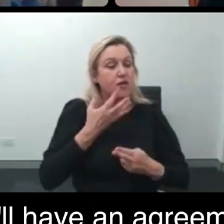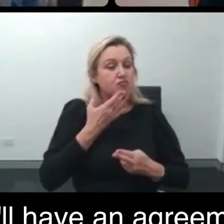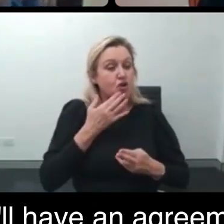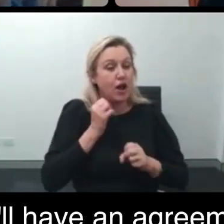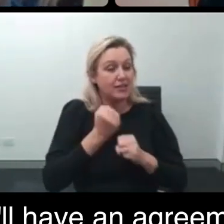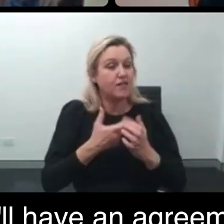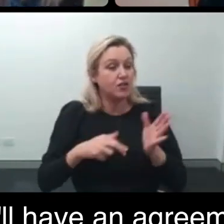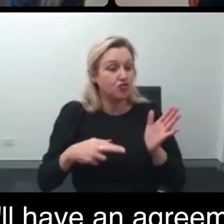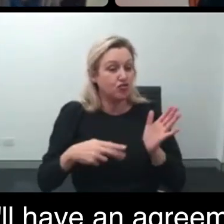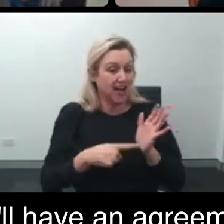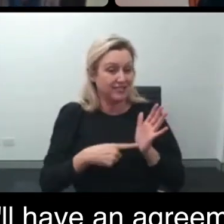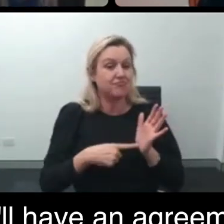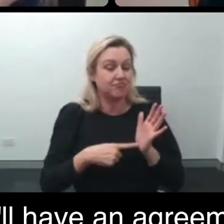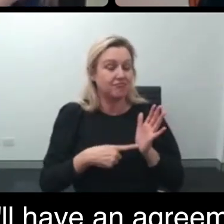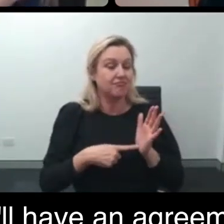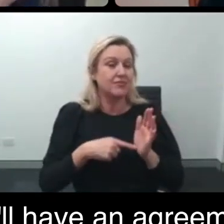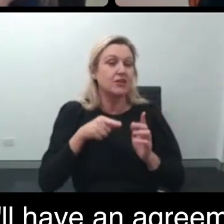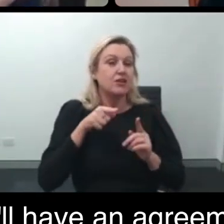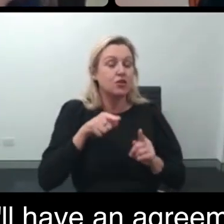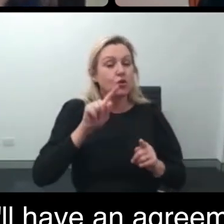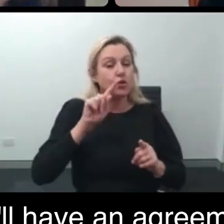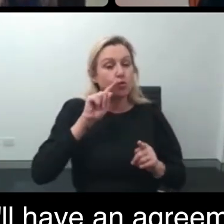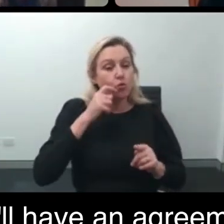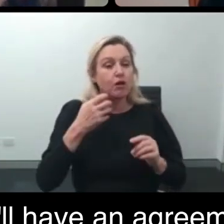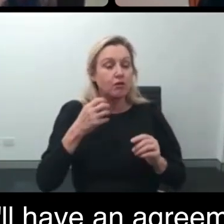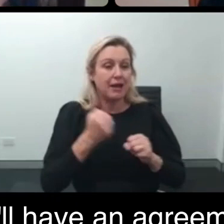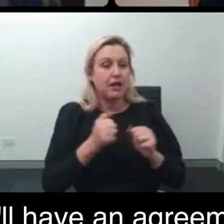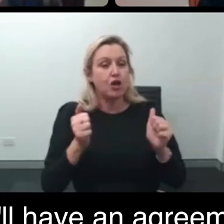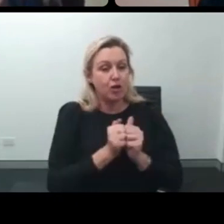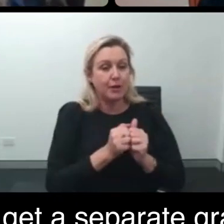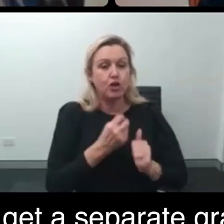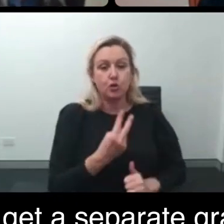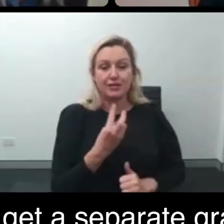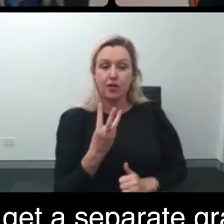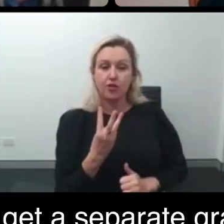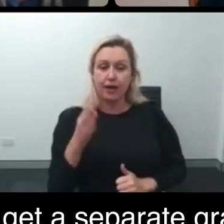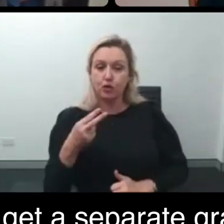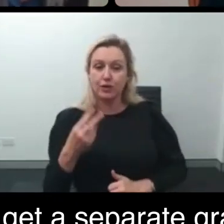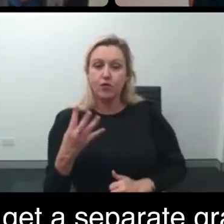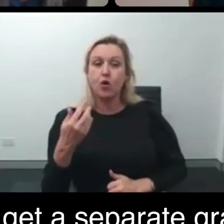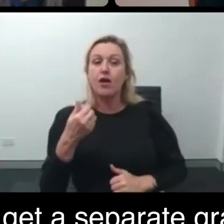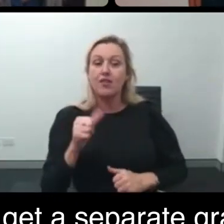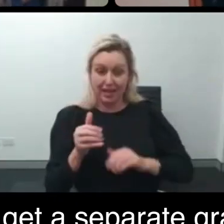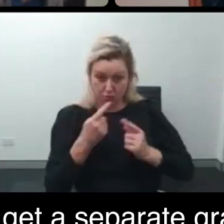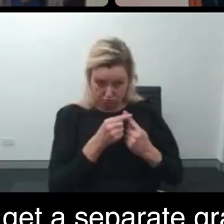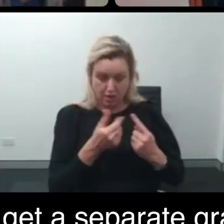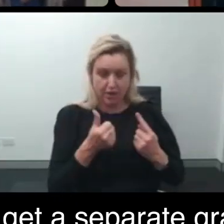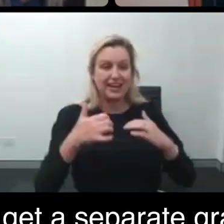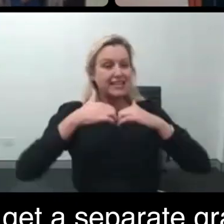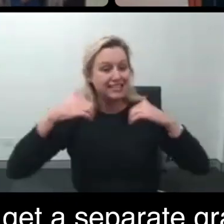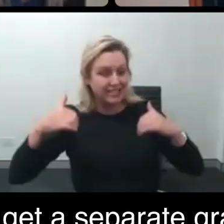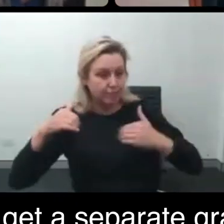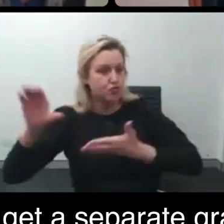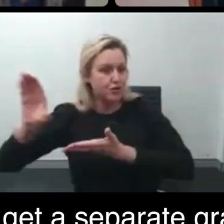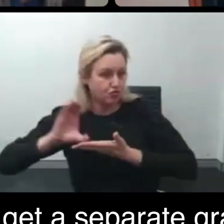you'll have an agreement which is for 23-24, and then you'll get a separate grant